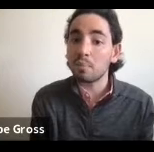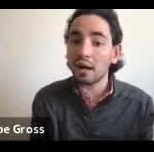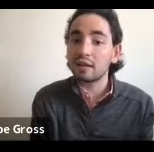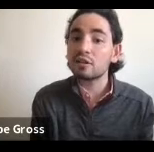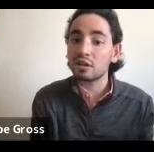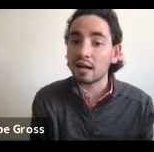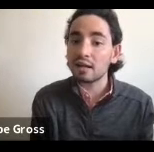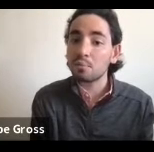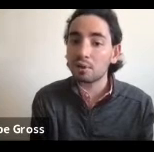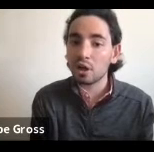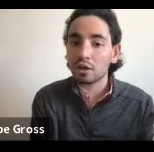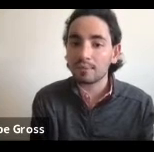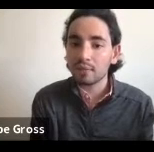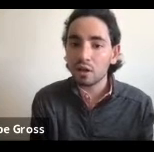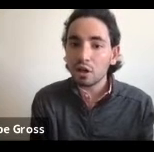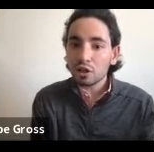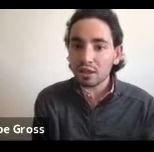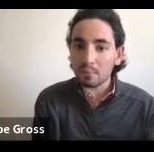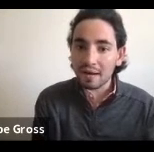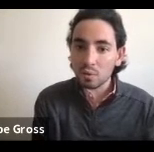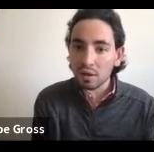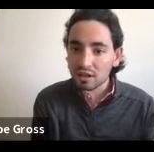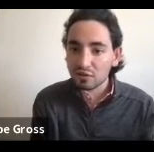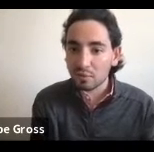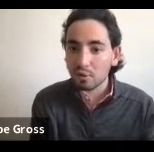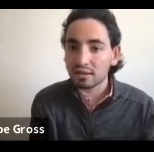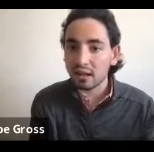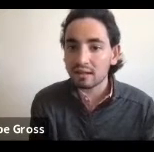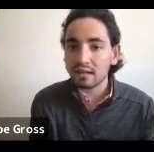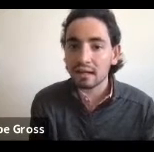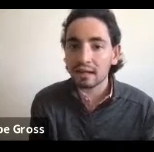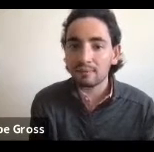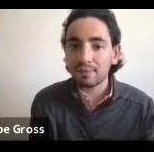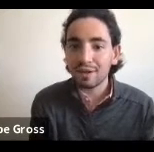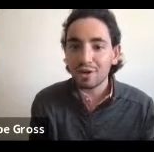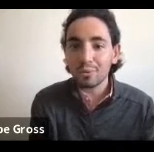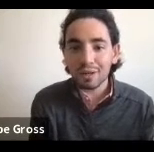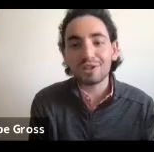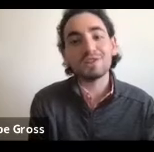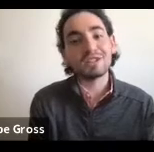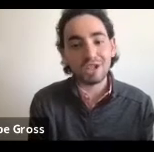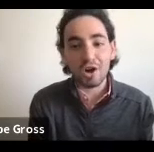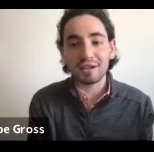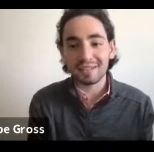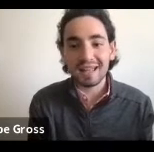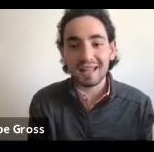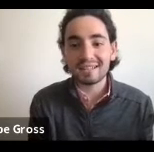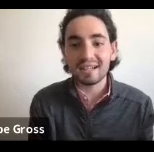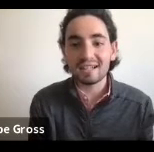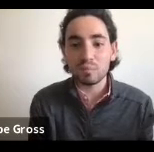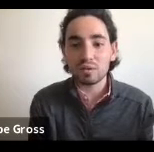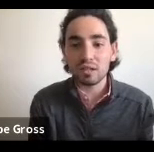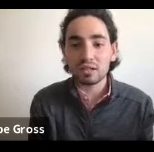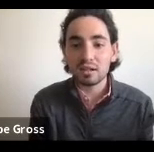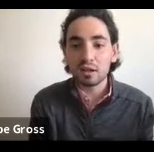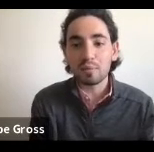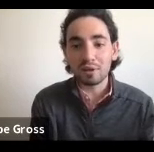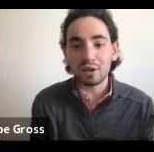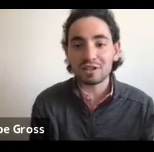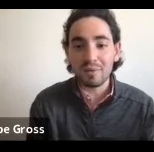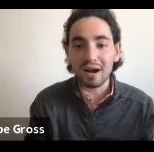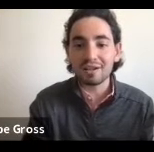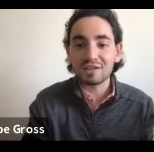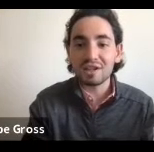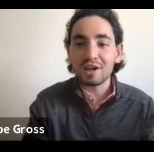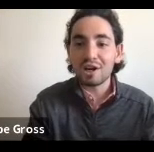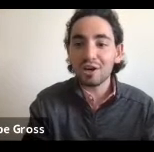and his classmates say goodbye to Jeanette and Bernard. Look at my new history book, signs Diane. We learned a song in class, signs